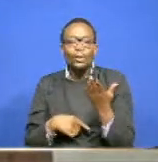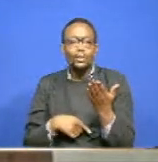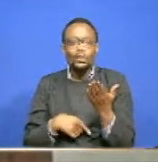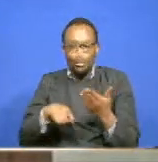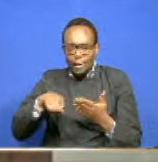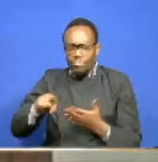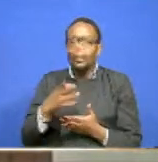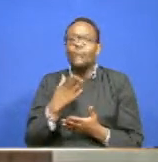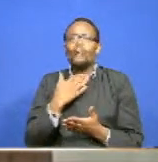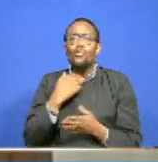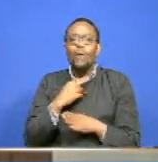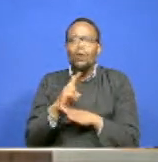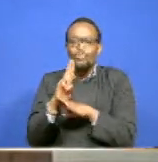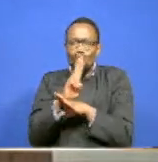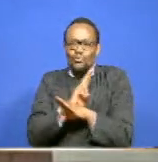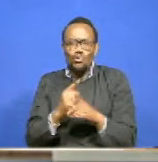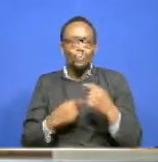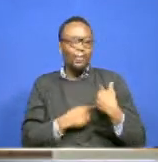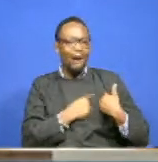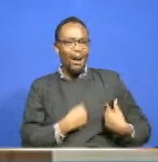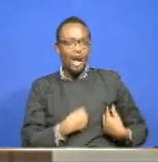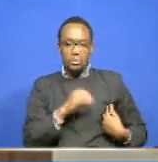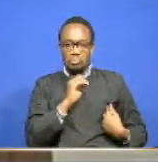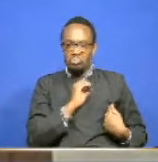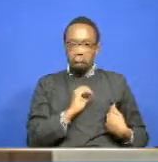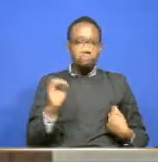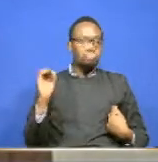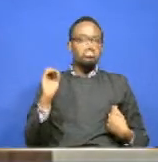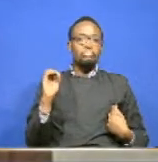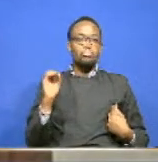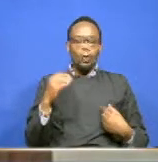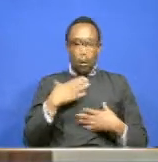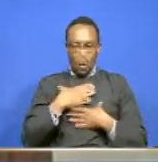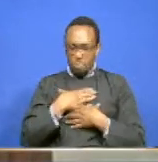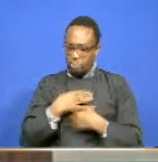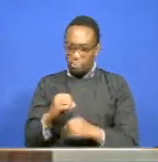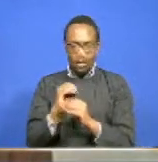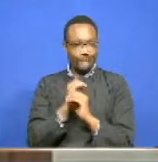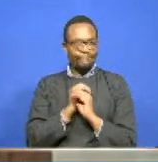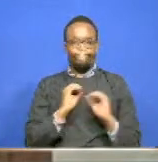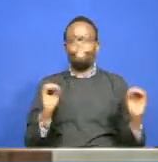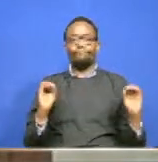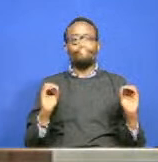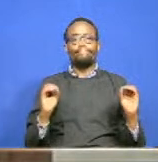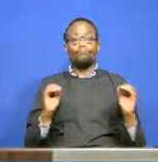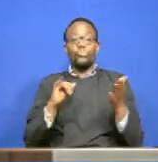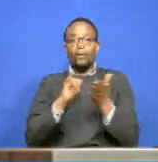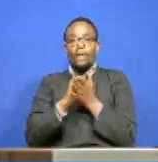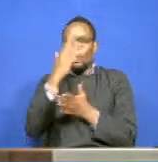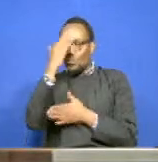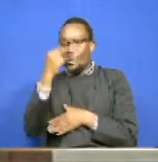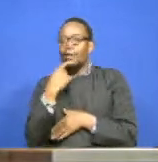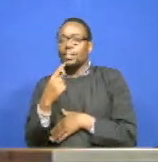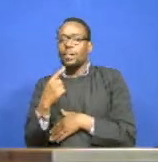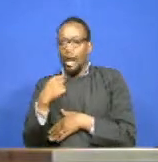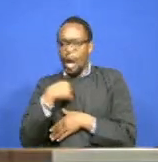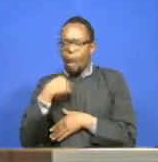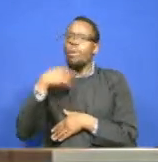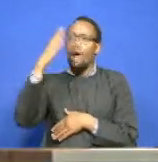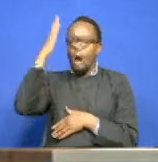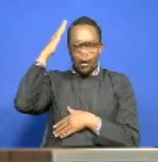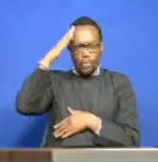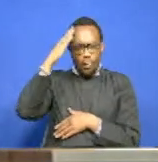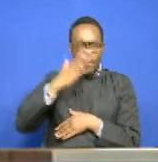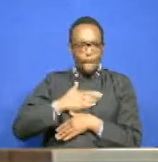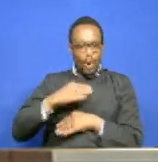to use the heart resource, so he had no courage, And that's why he said, I know you are a hard